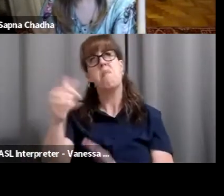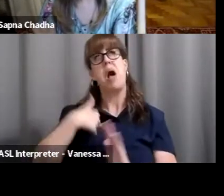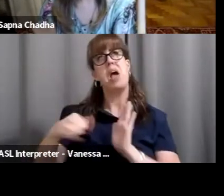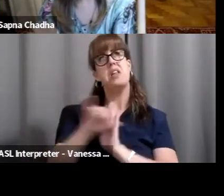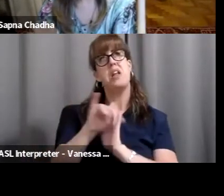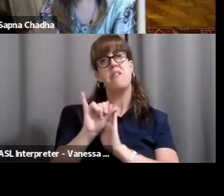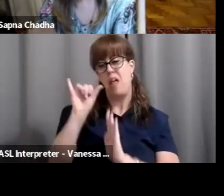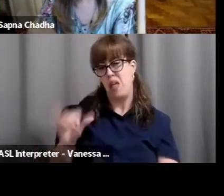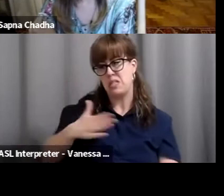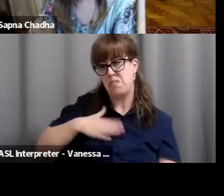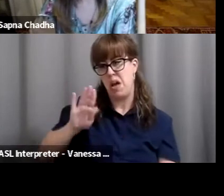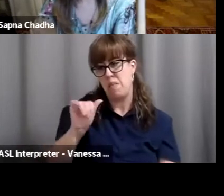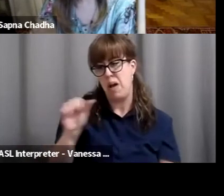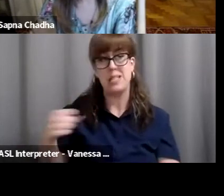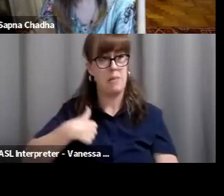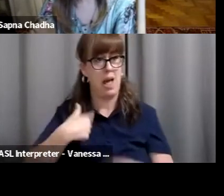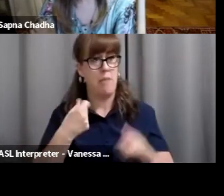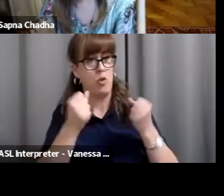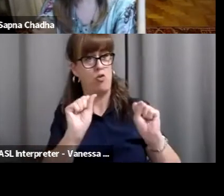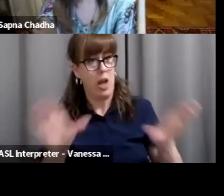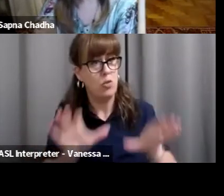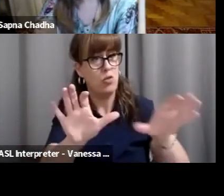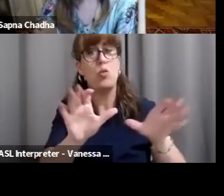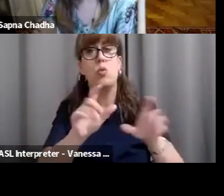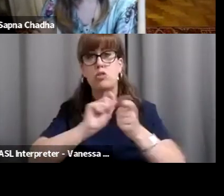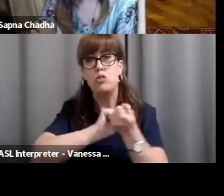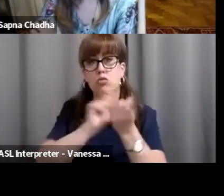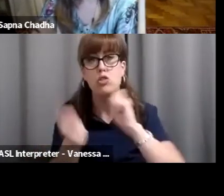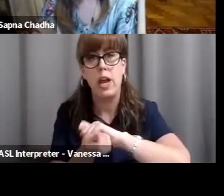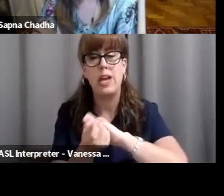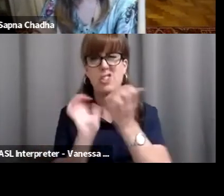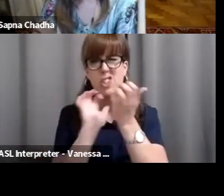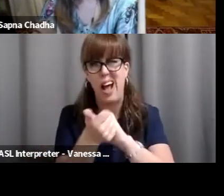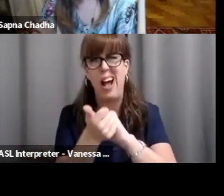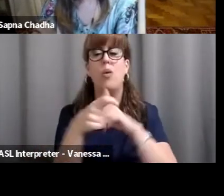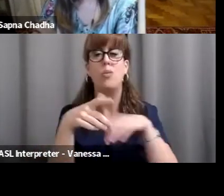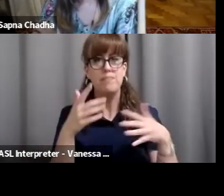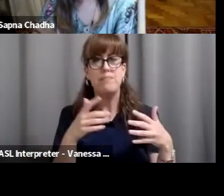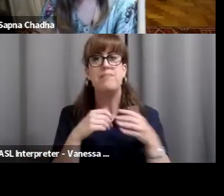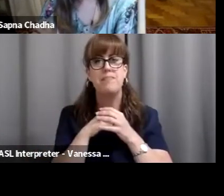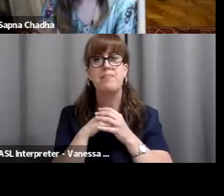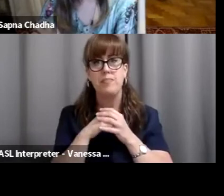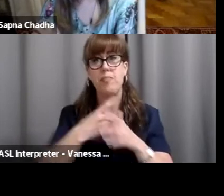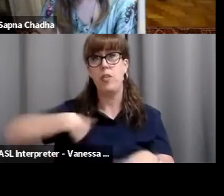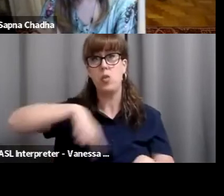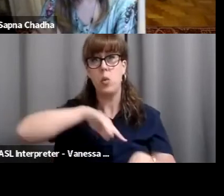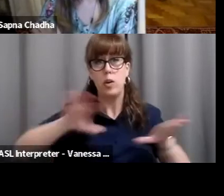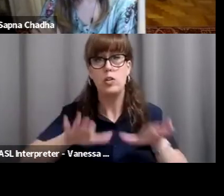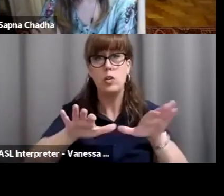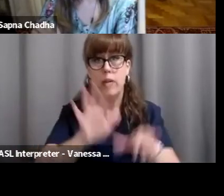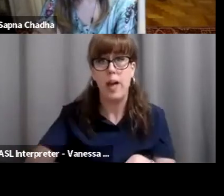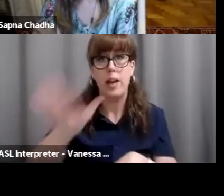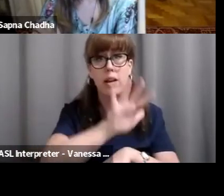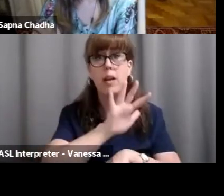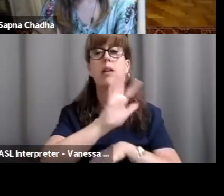going to make this effort in making that difference. And that's something, it's an ongoing process we're doing across the board, across our